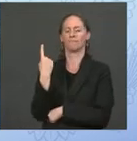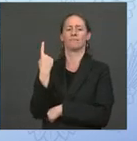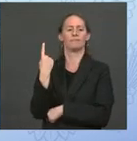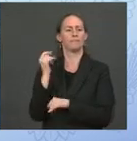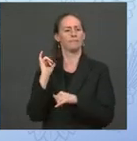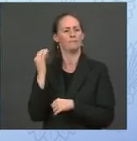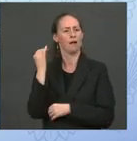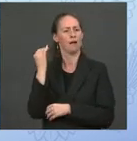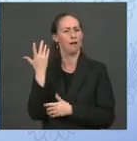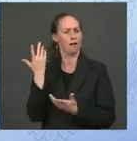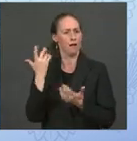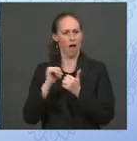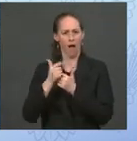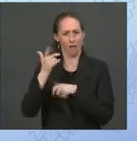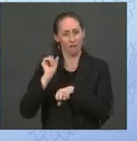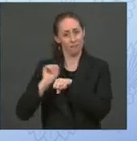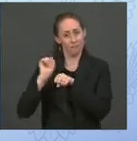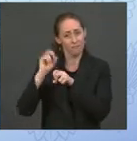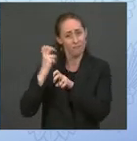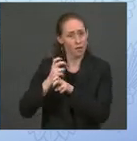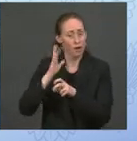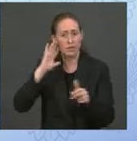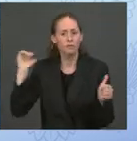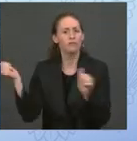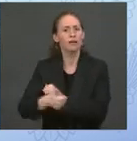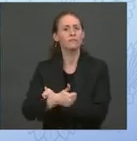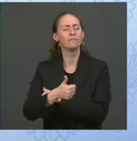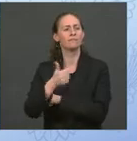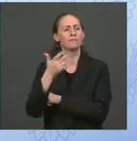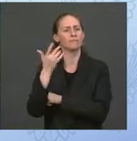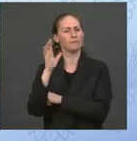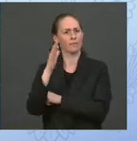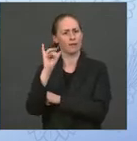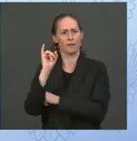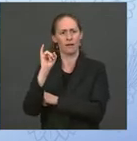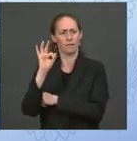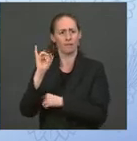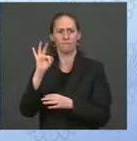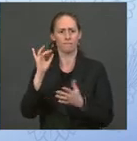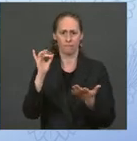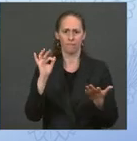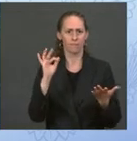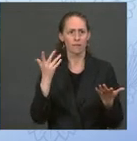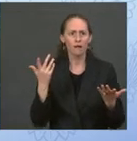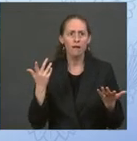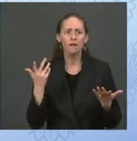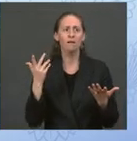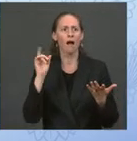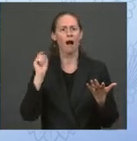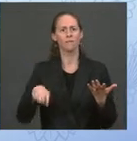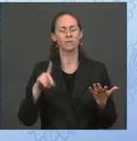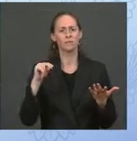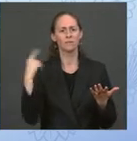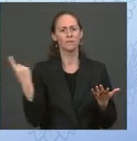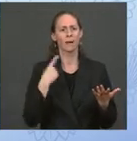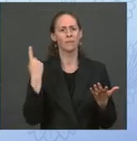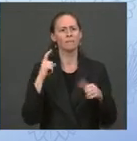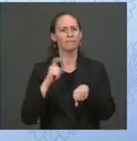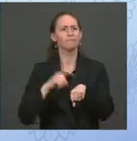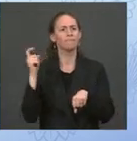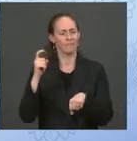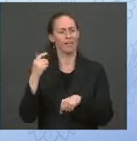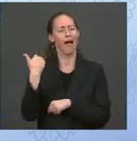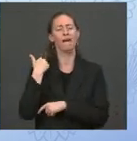work of changing things if you didn't answer the call. We all have our moment when